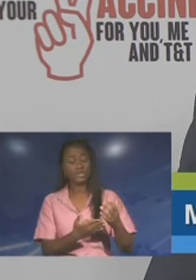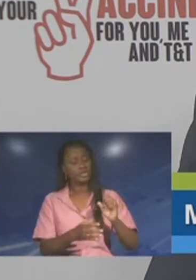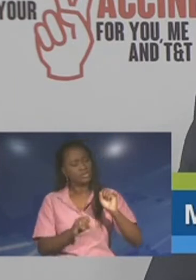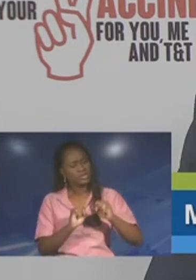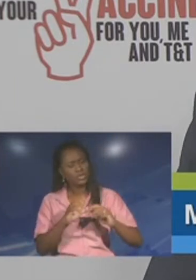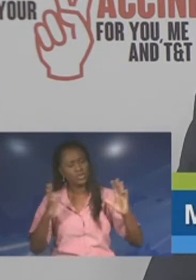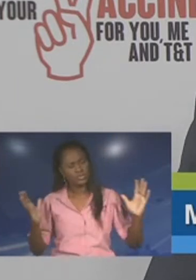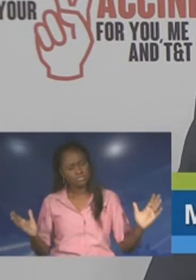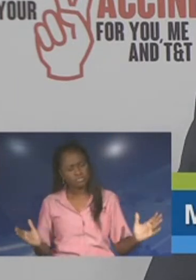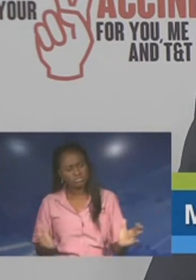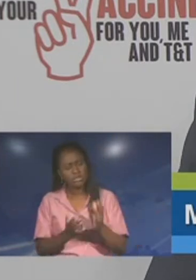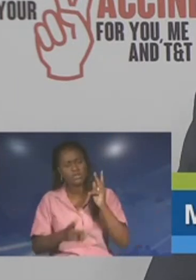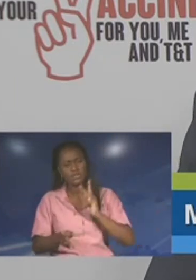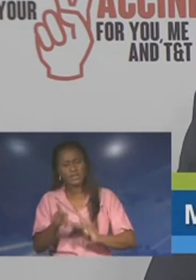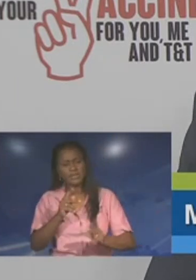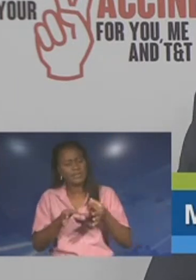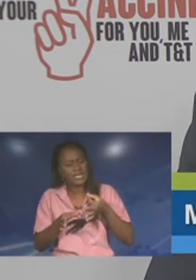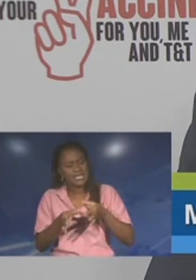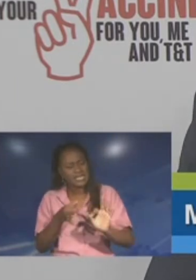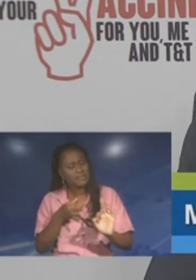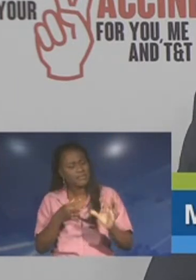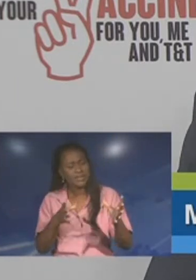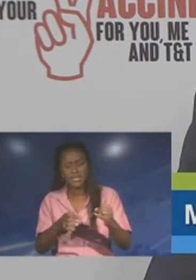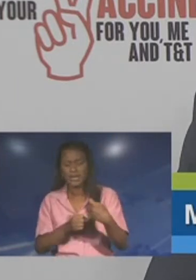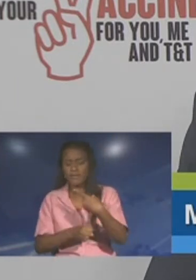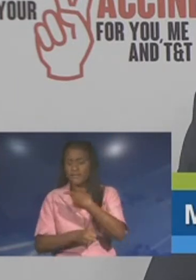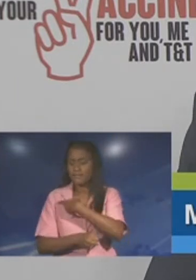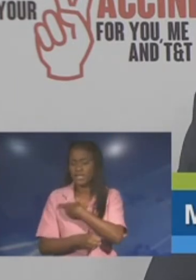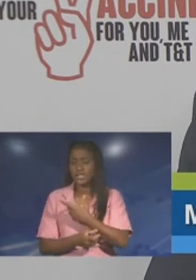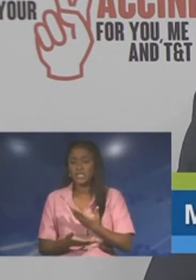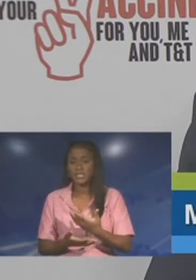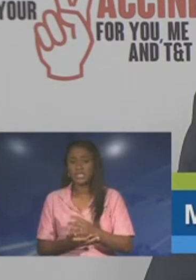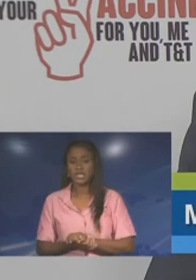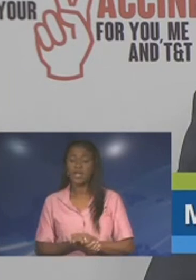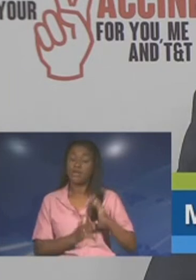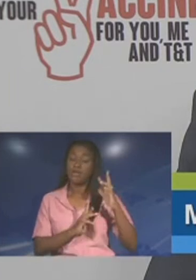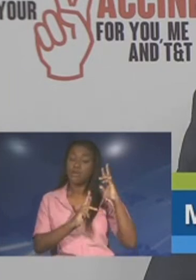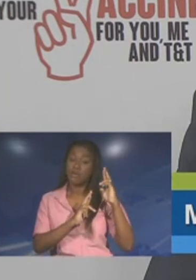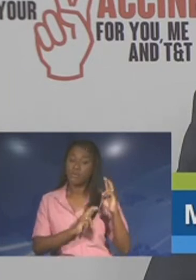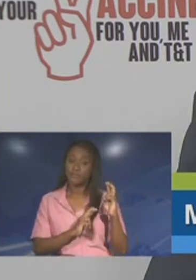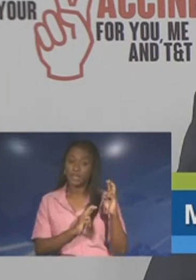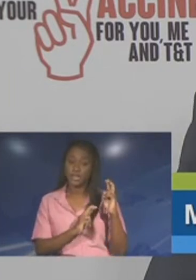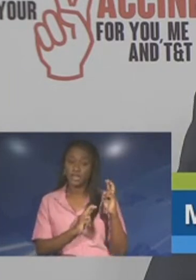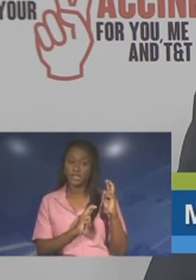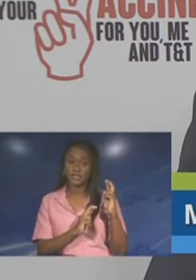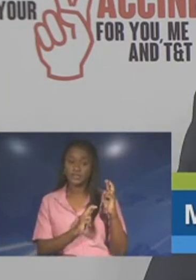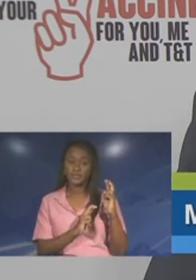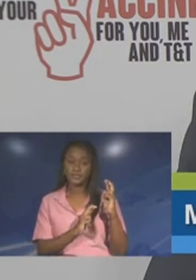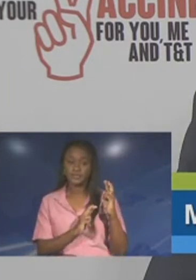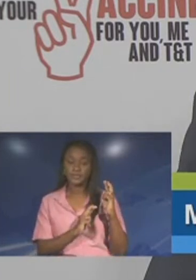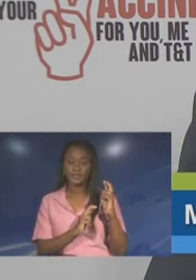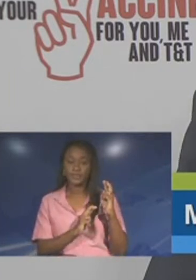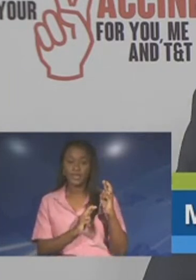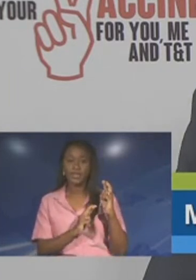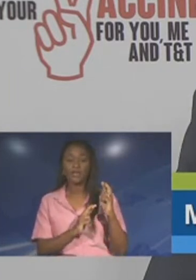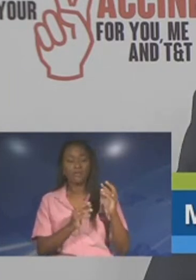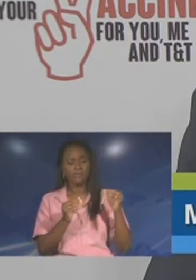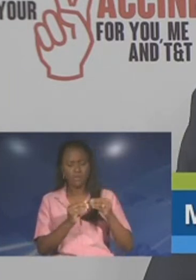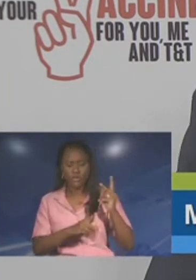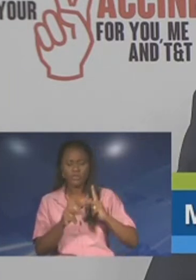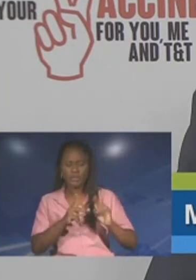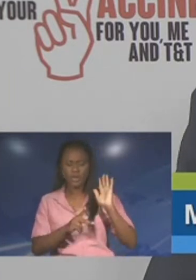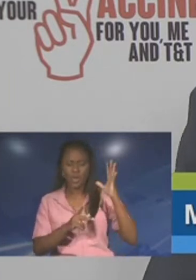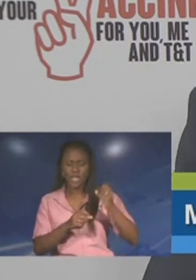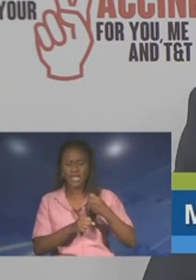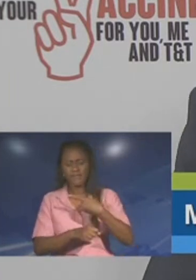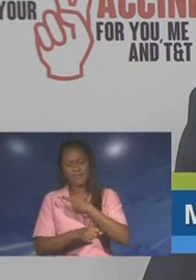urge people to simply get vaccinated. And hopefully the rates can increase. It is